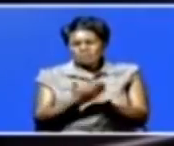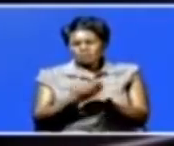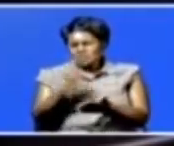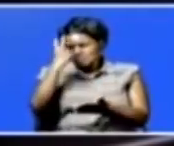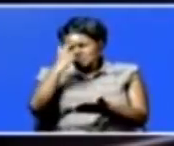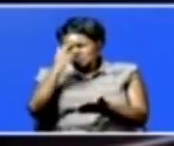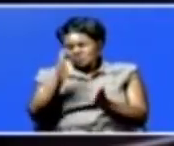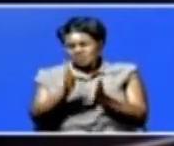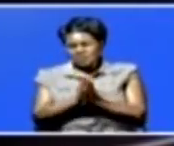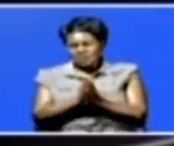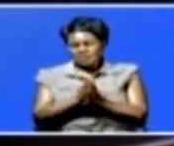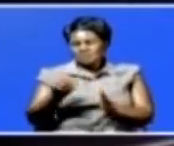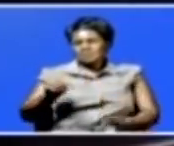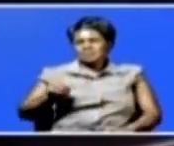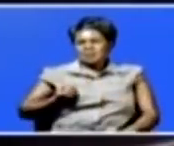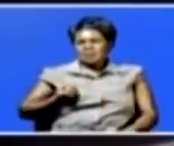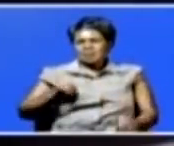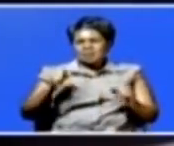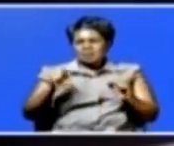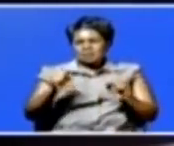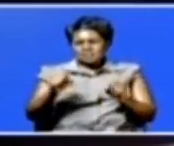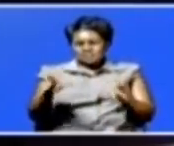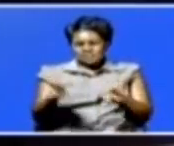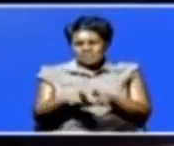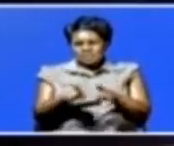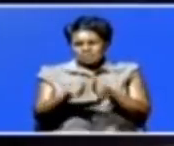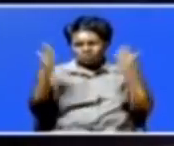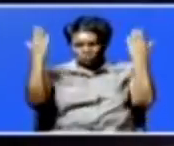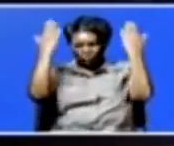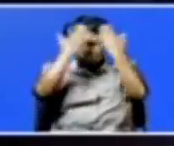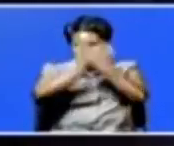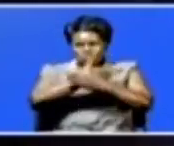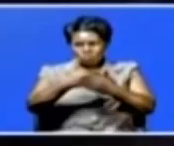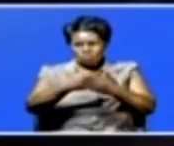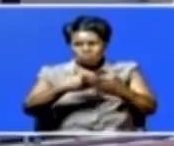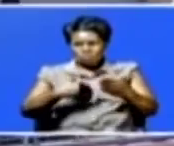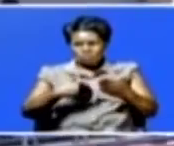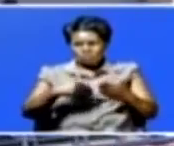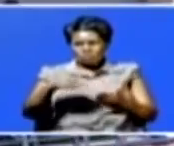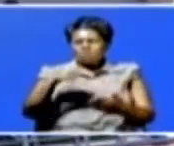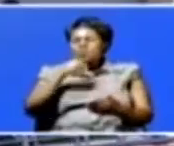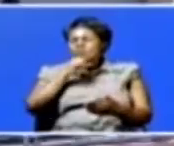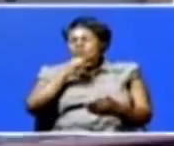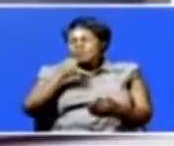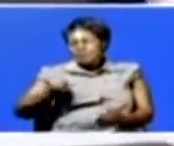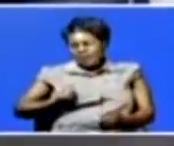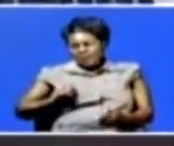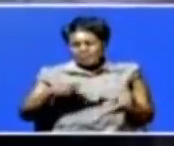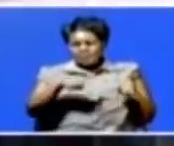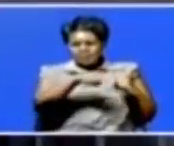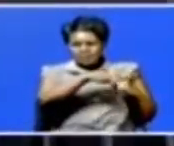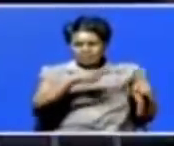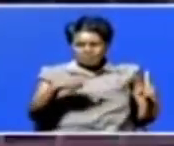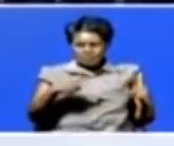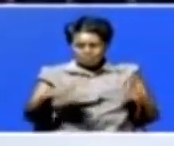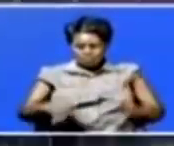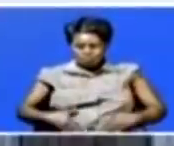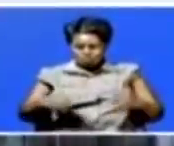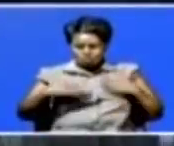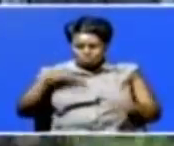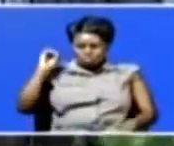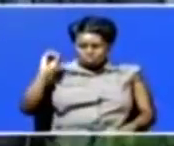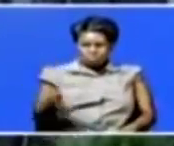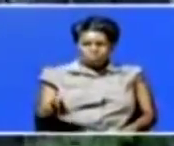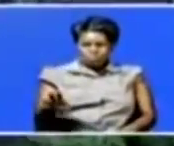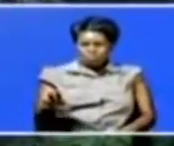the suspect and the deceased could have occurred on that fateful night before the 29-year-old was killed and her body